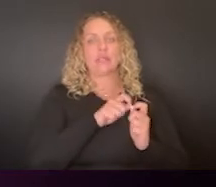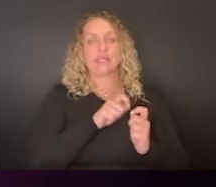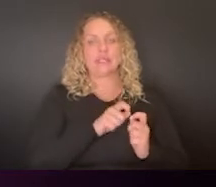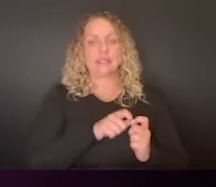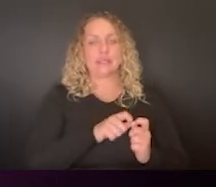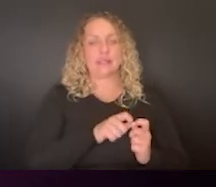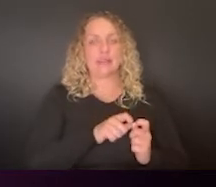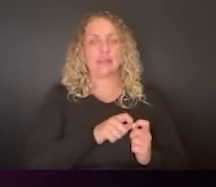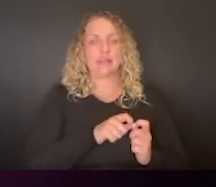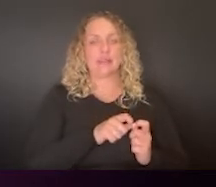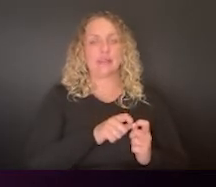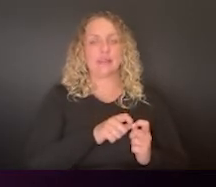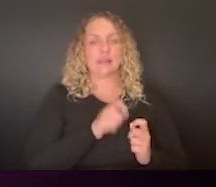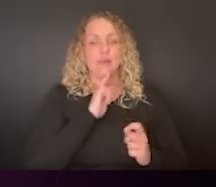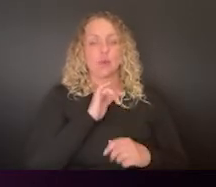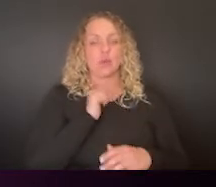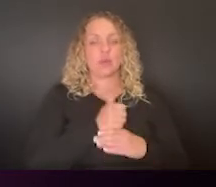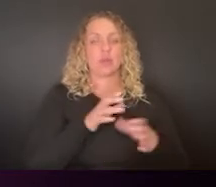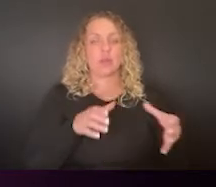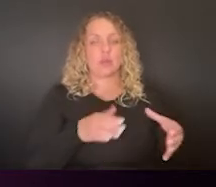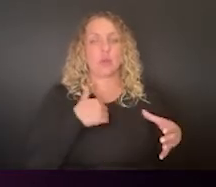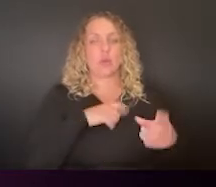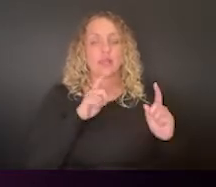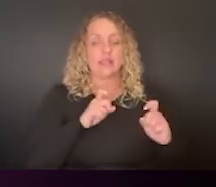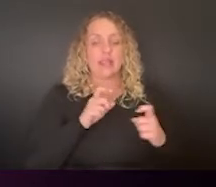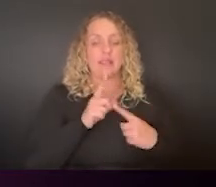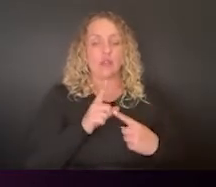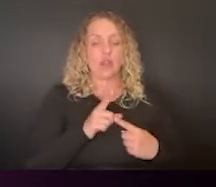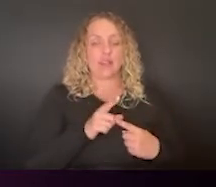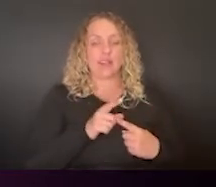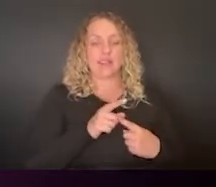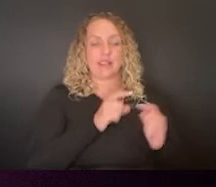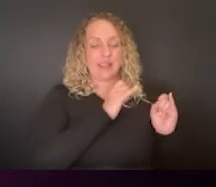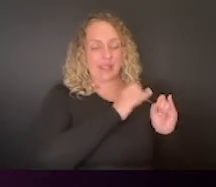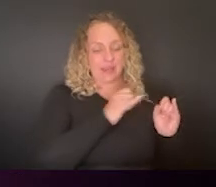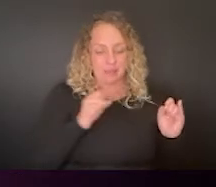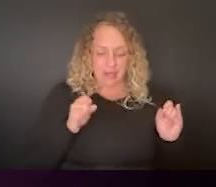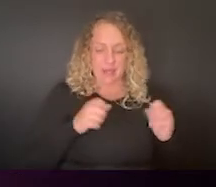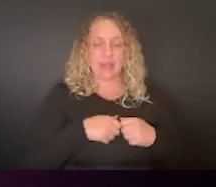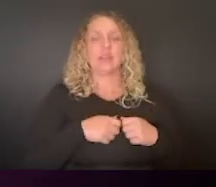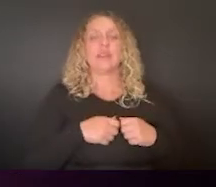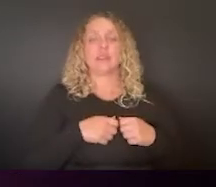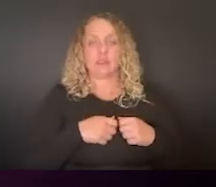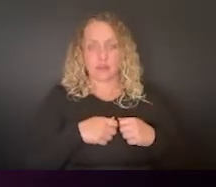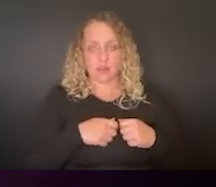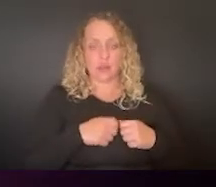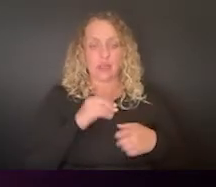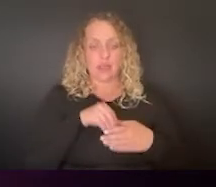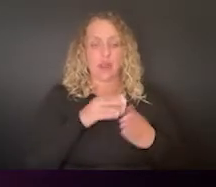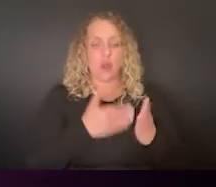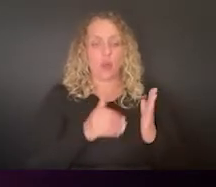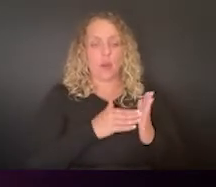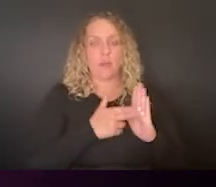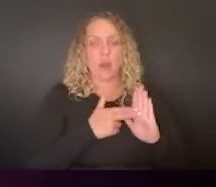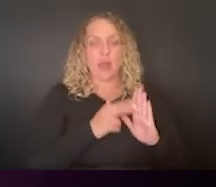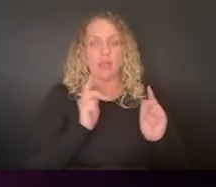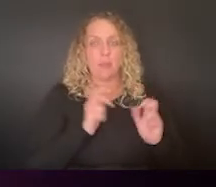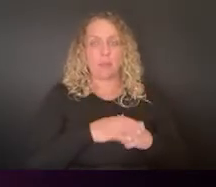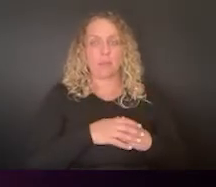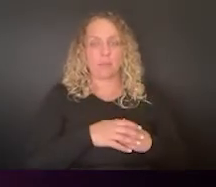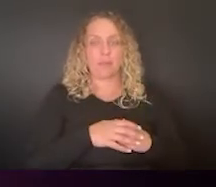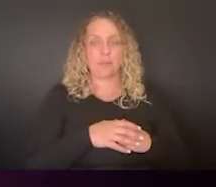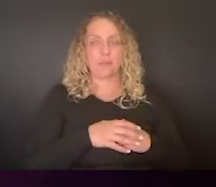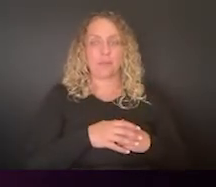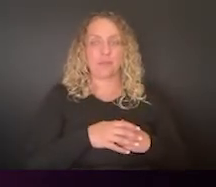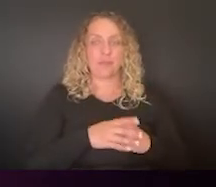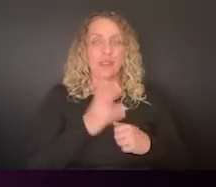And now that we set that flag up, we could add another data attribute into our set, and we could test our fonts